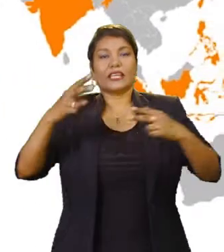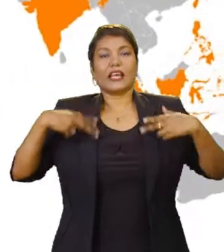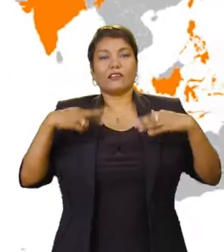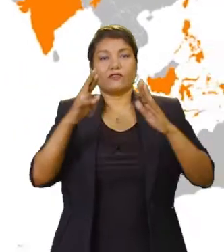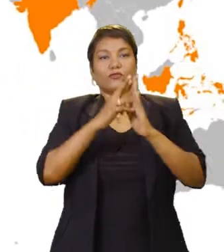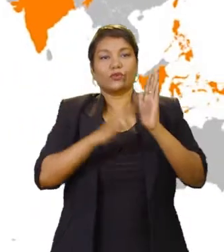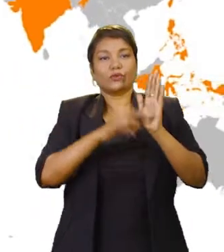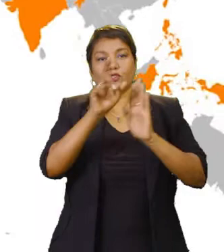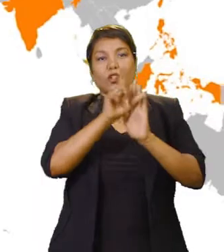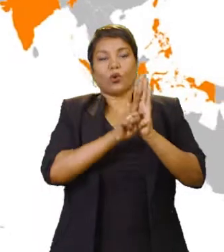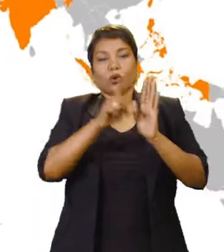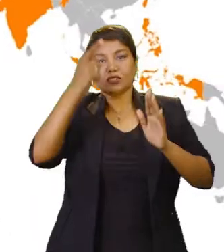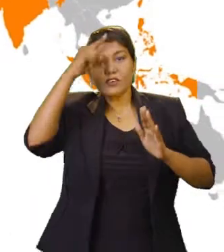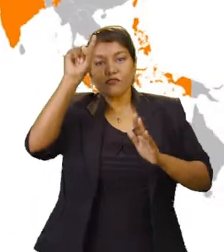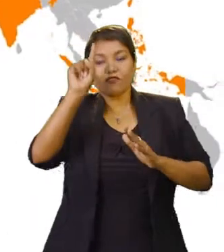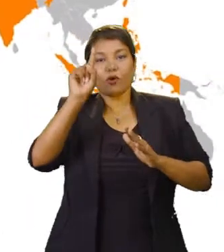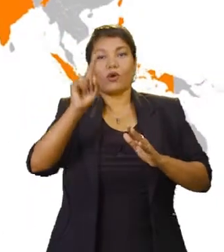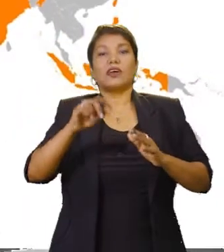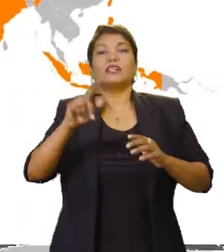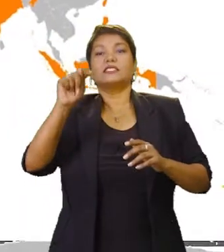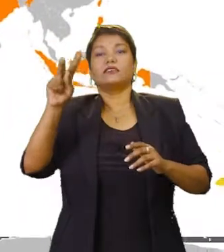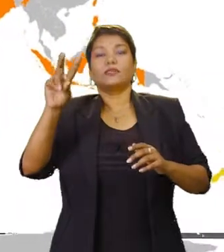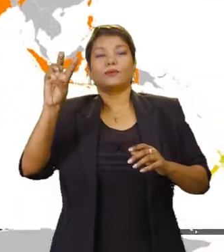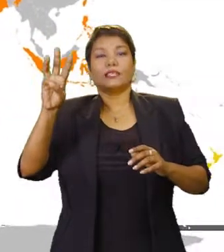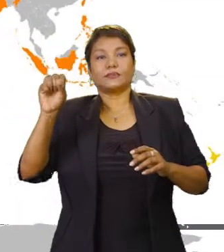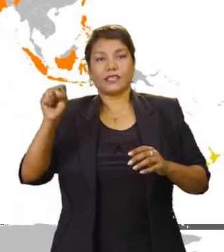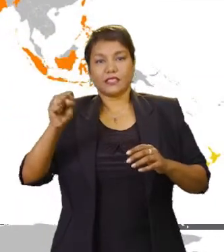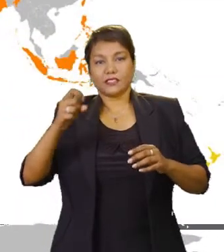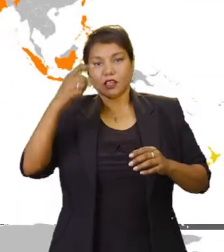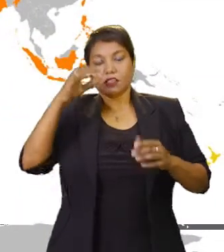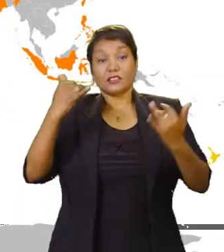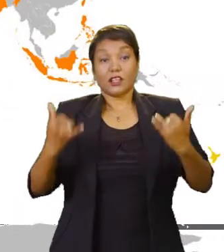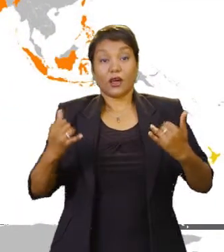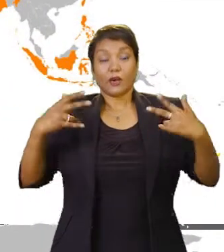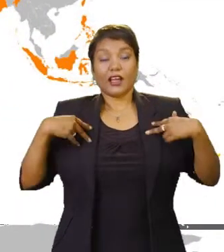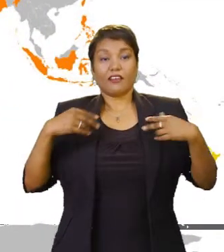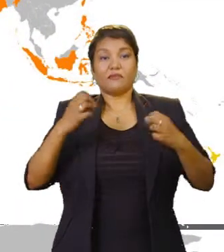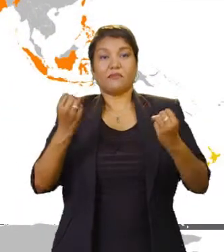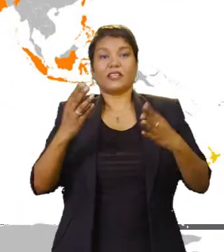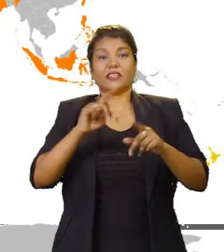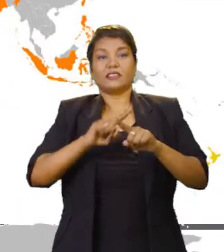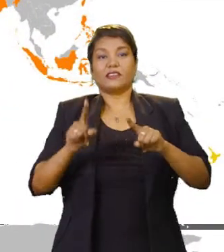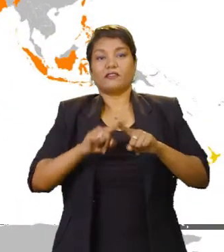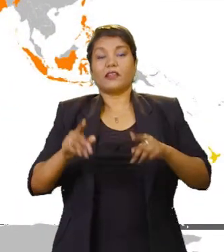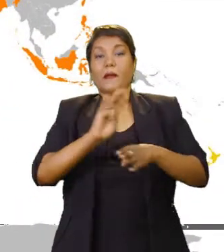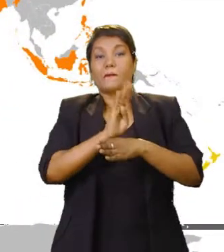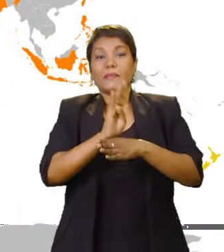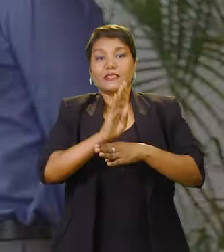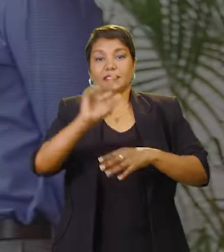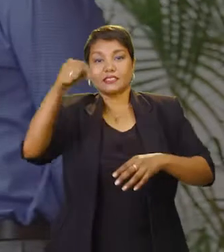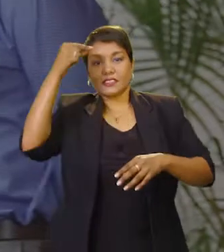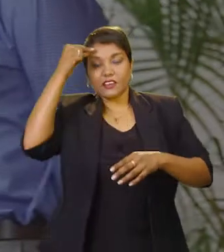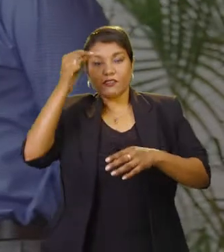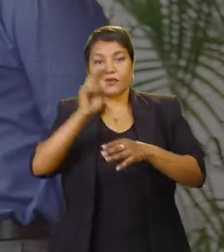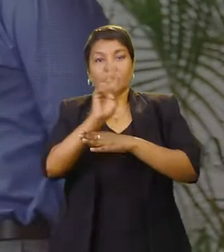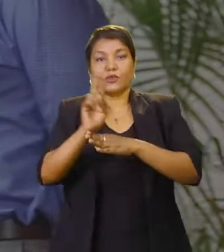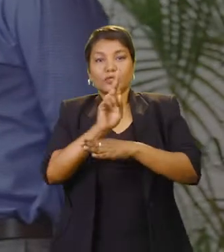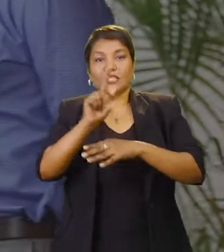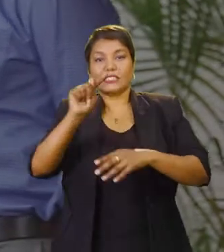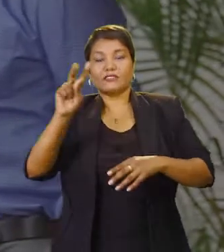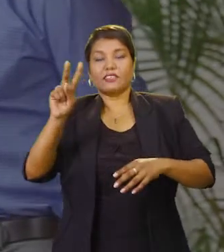with that, there are now fairly large-scale commercial networks using TV white space for a number, mostly